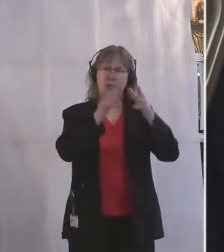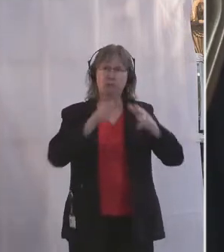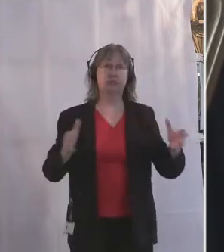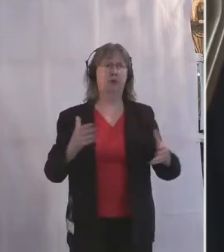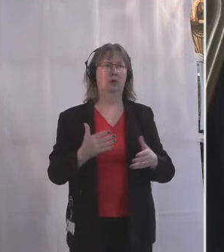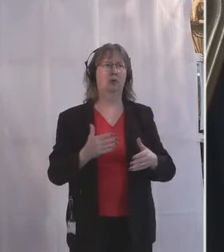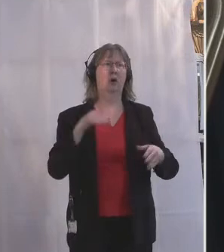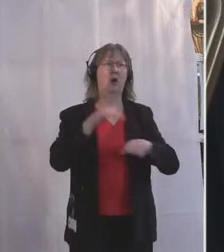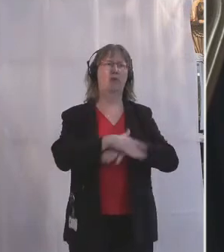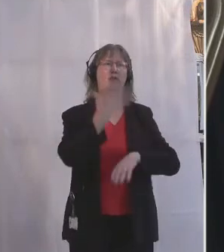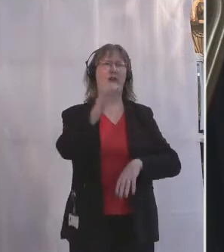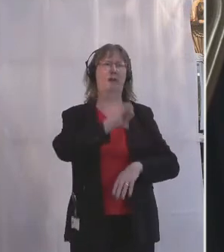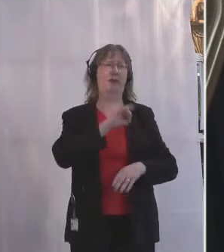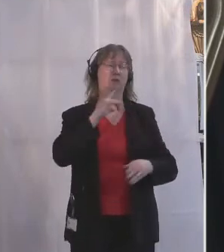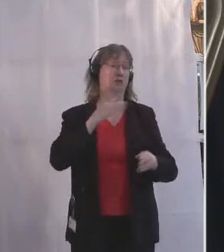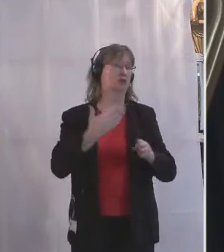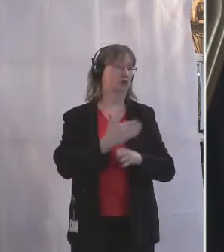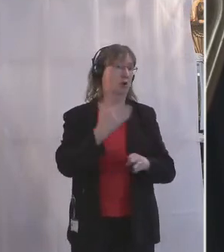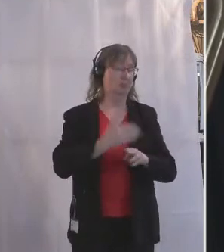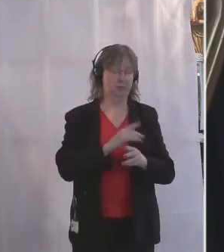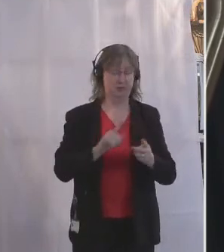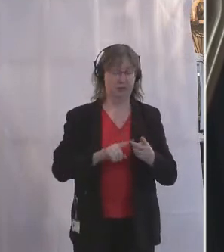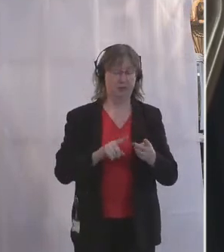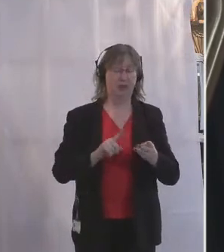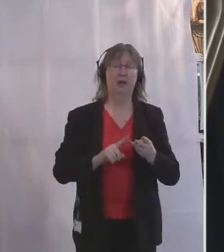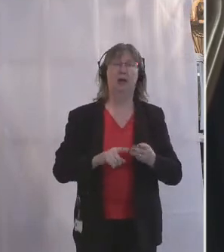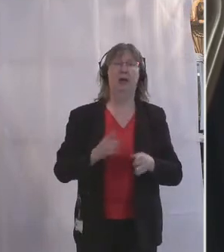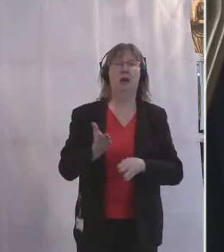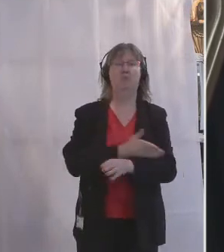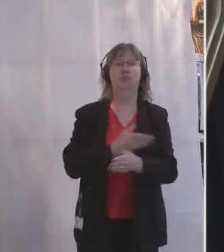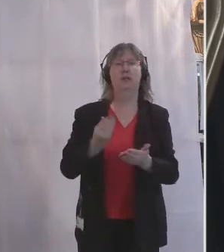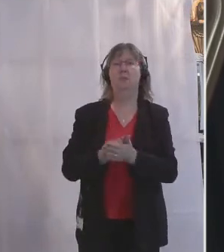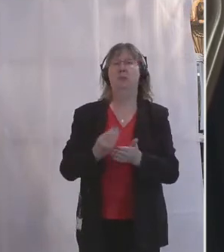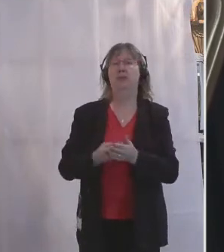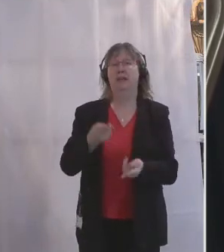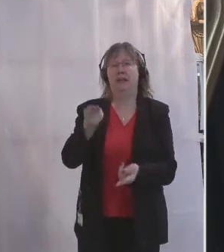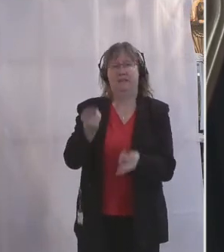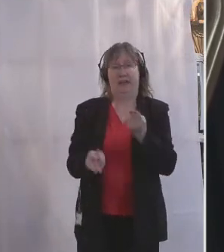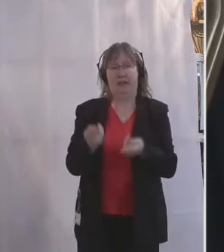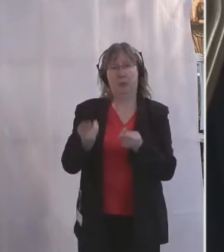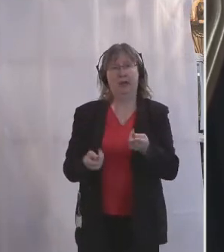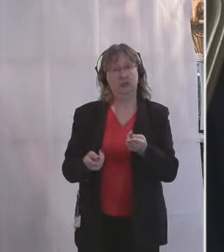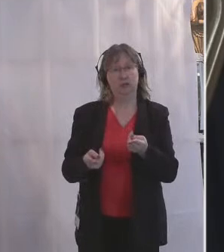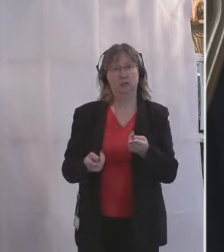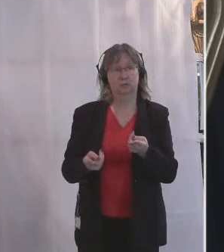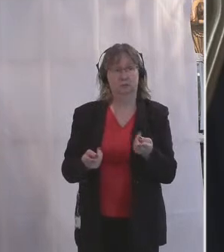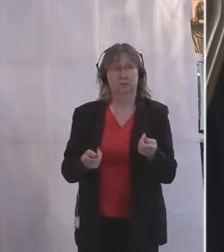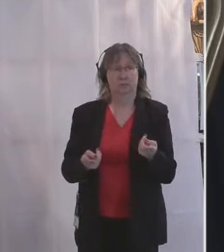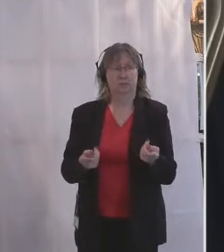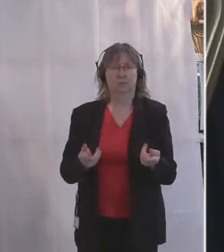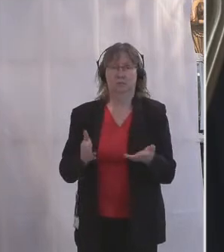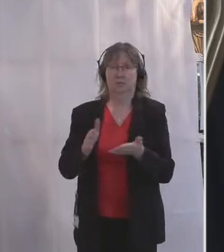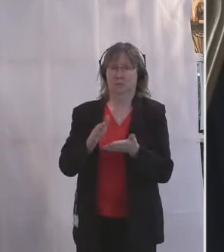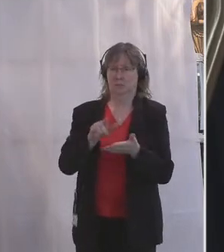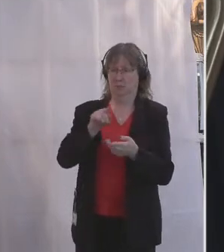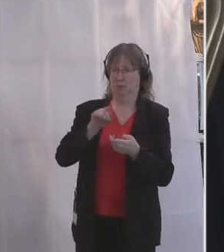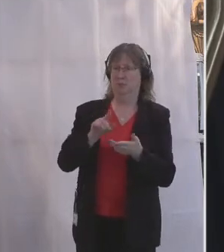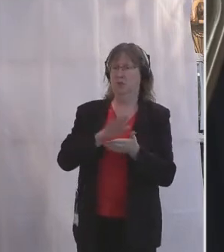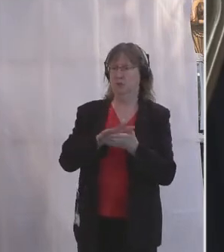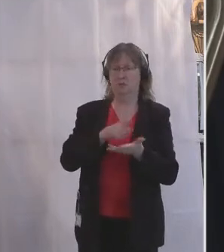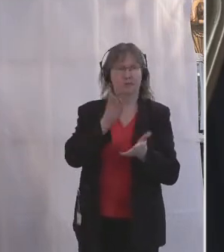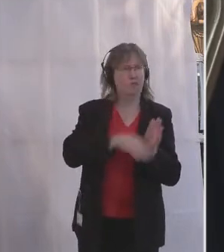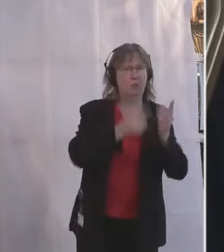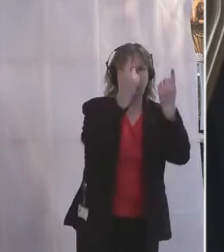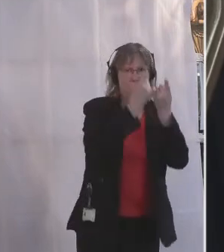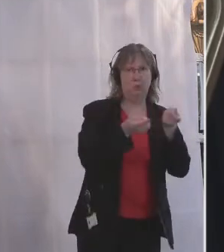more jobs going, and increased pre-money valuation of those businesses, and actually more likely to be university spin-outs